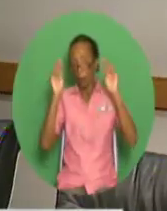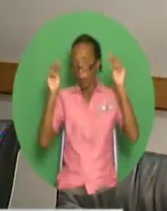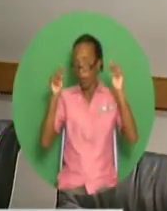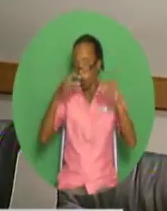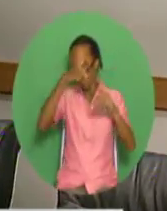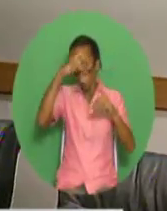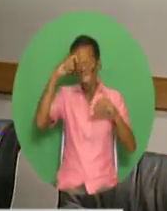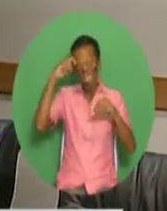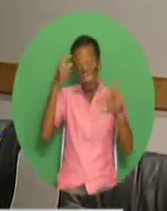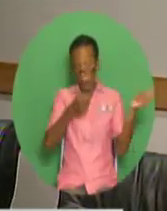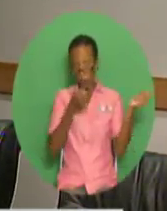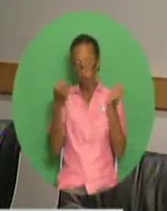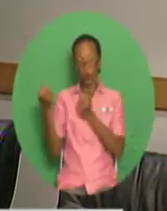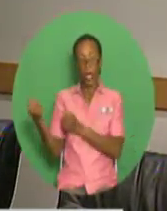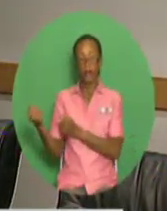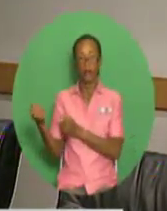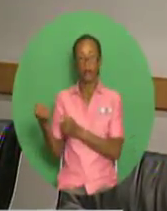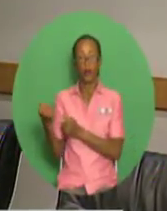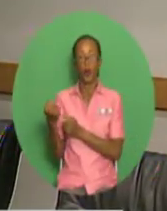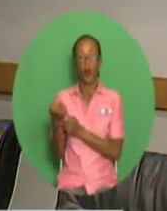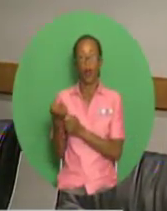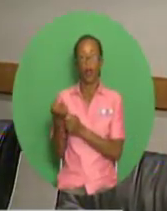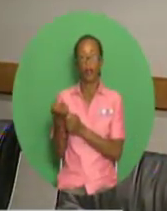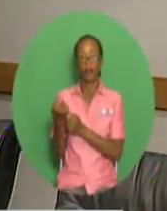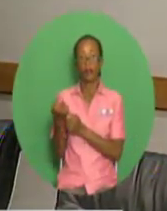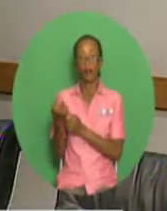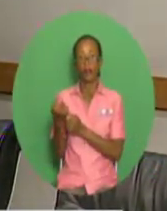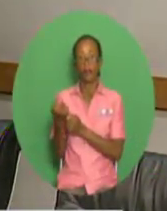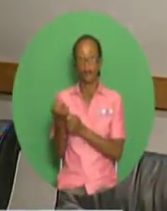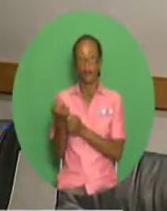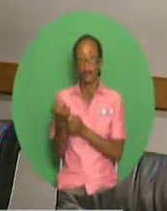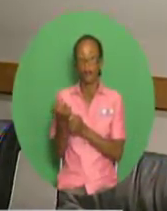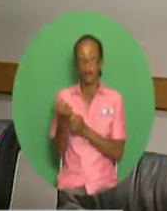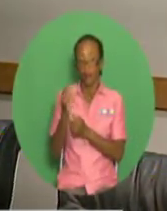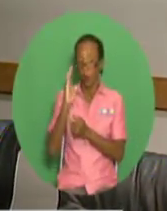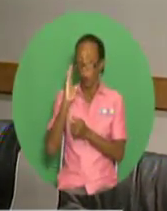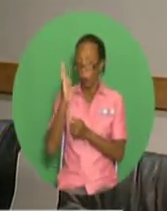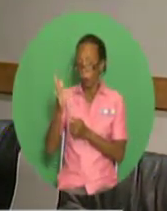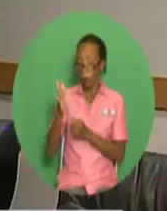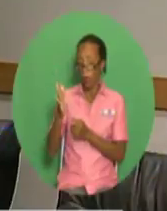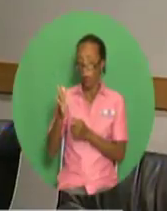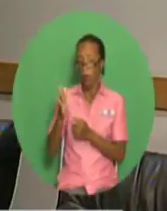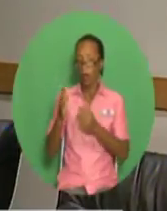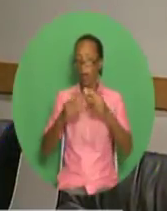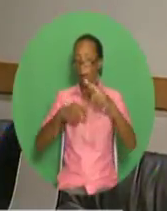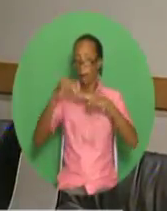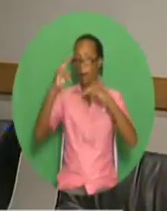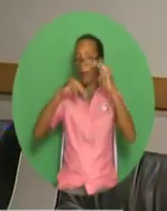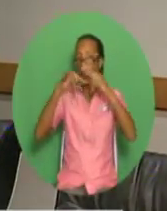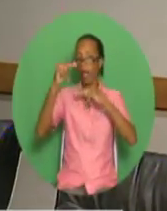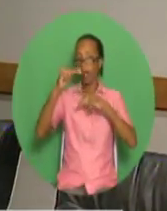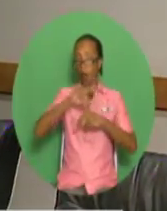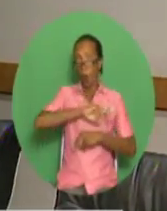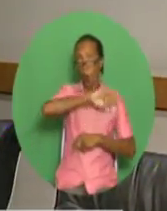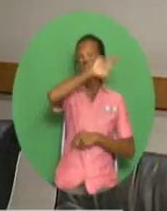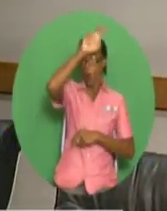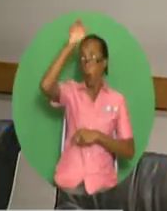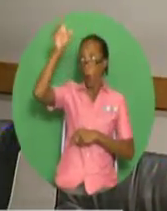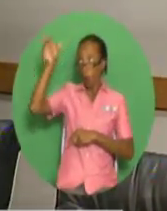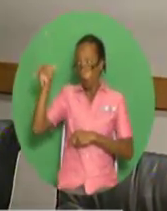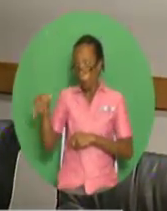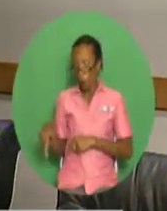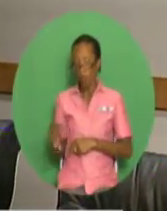and Transport, as you'll see in his PSIP, he's going to do the walkover in 4 roads, Madam Speaker, with the new highway